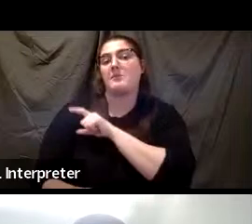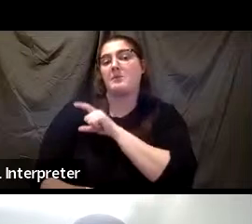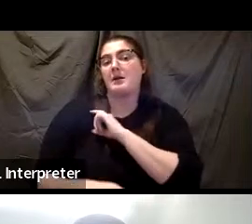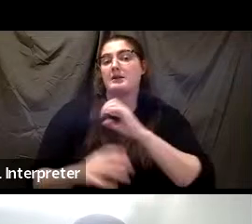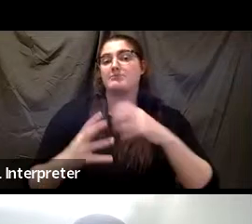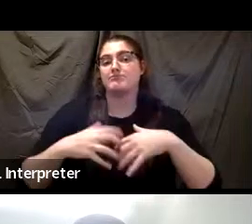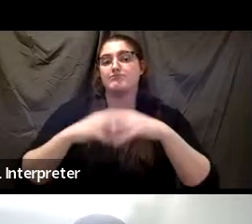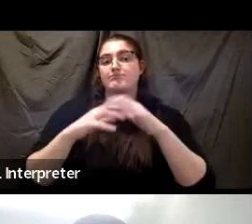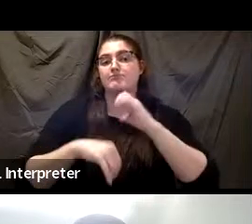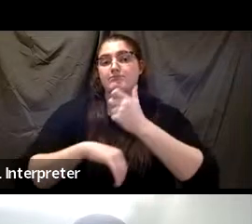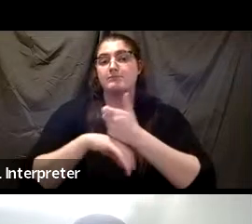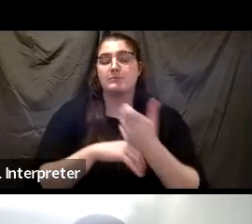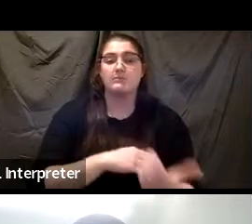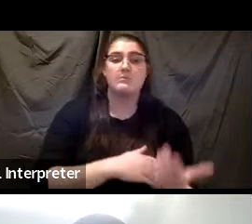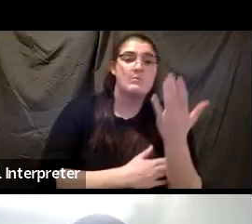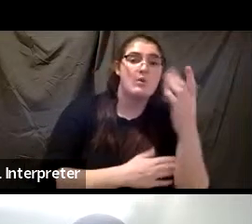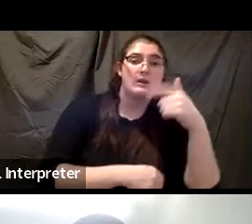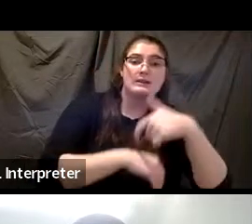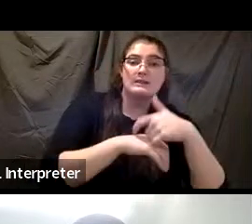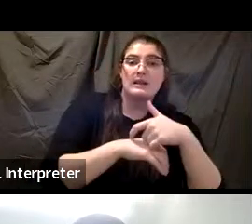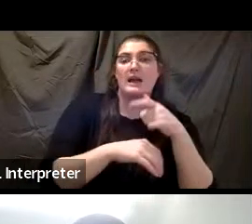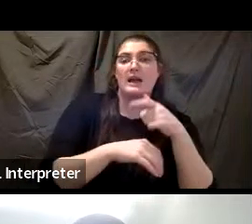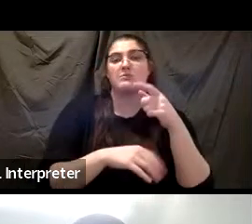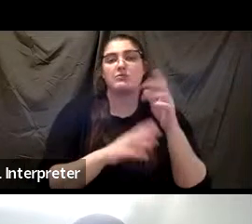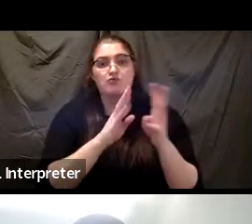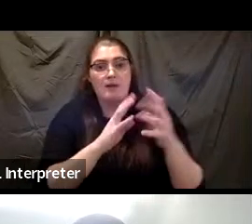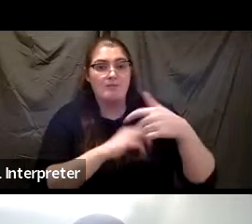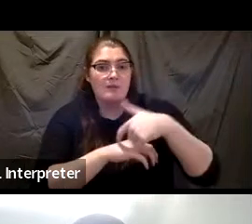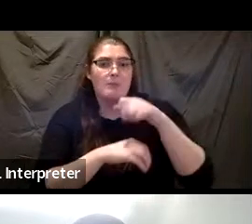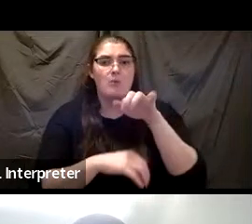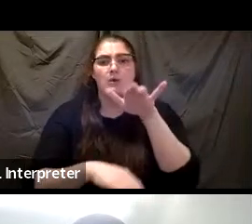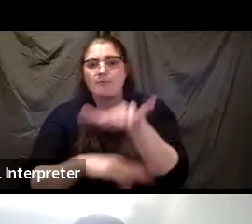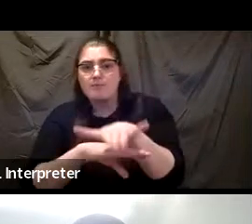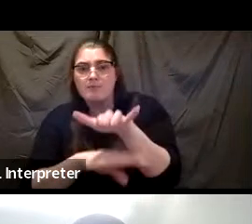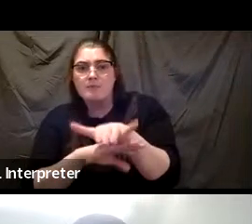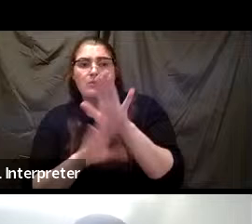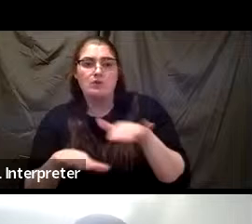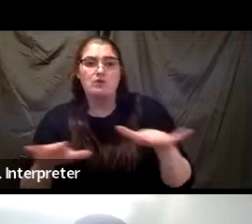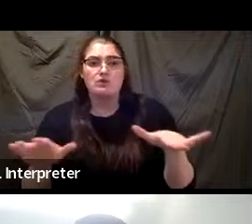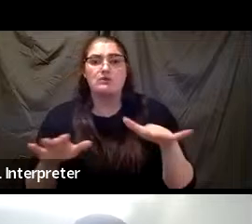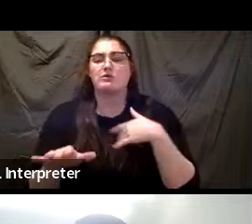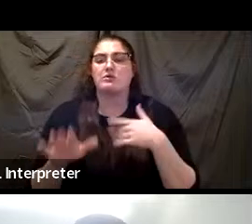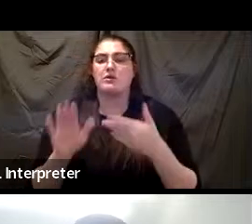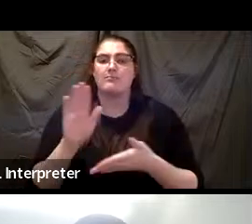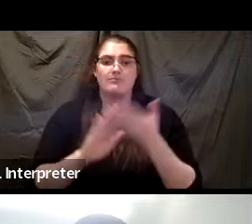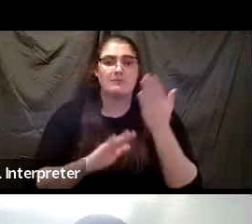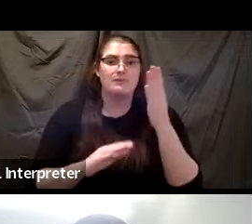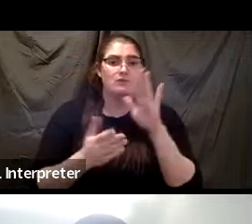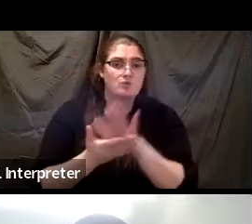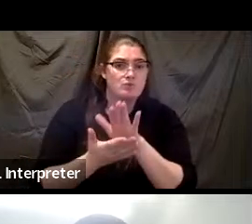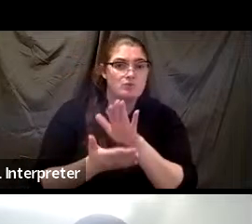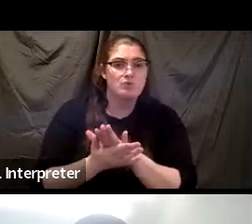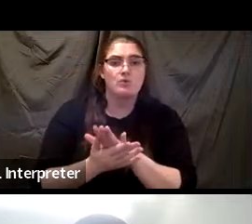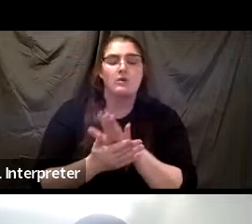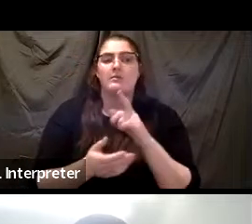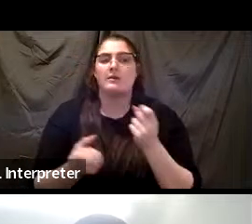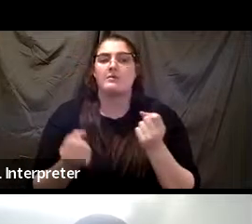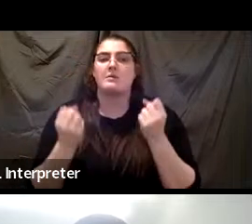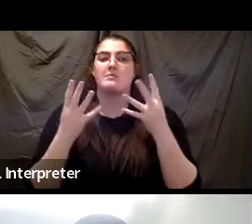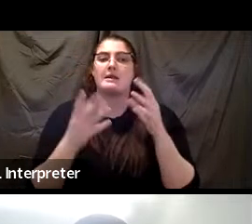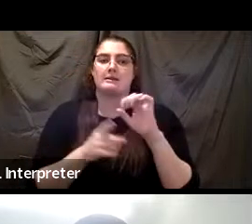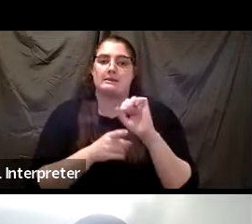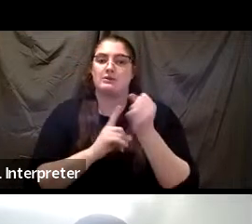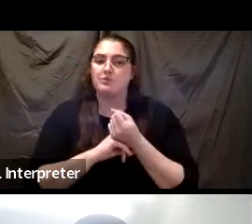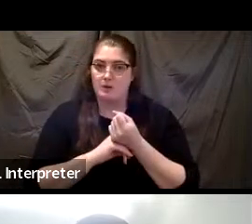either morning times during rush hour or in the evenings when the children are getting out of school. But there's been a number of